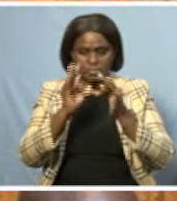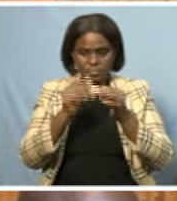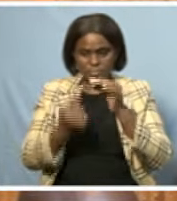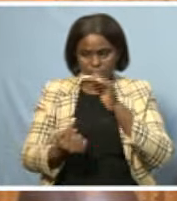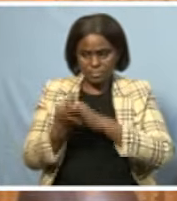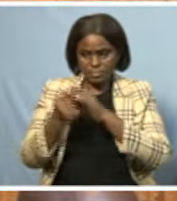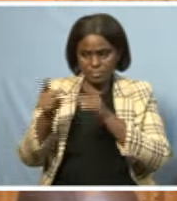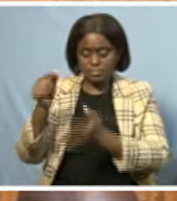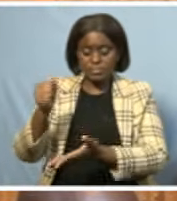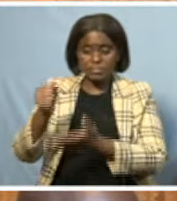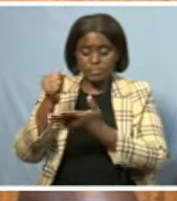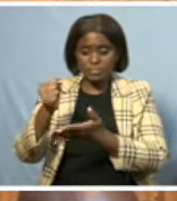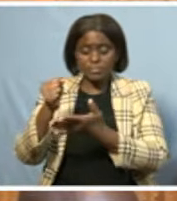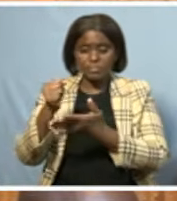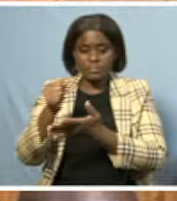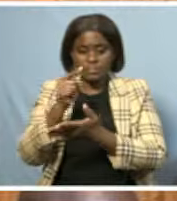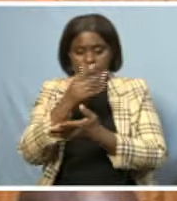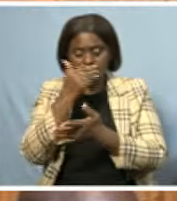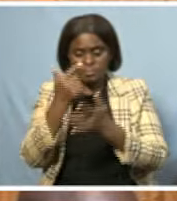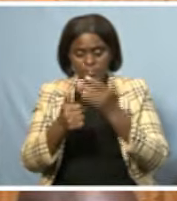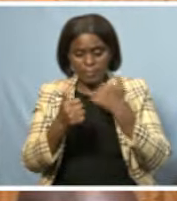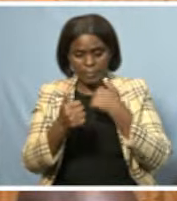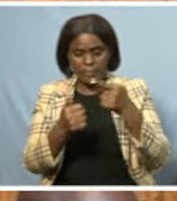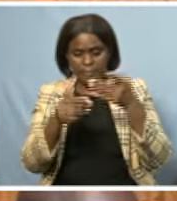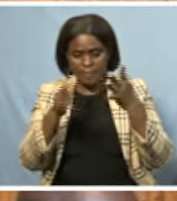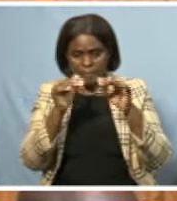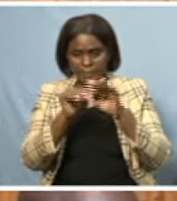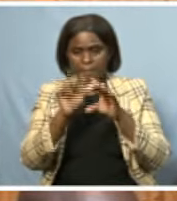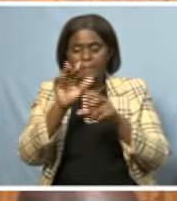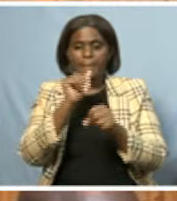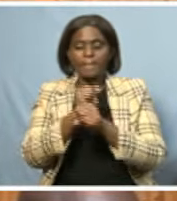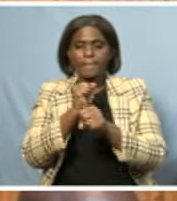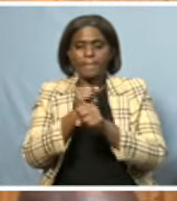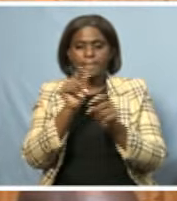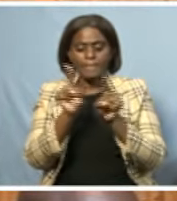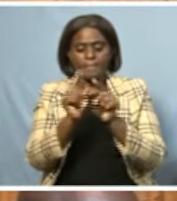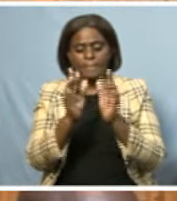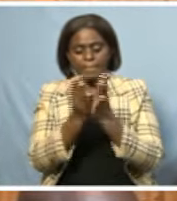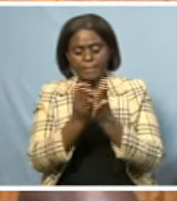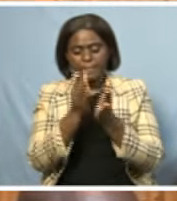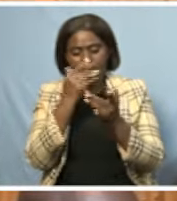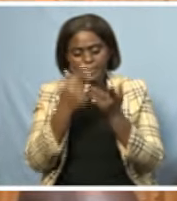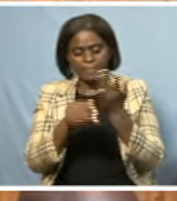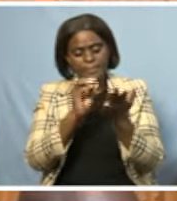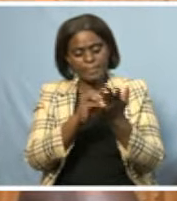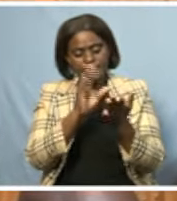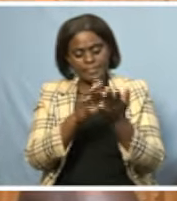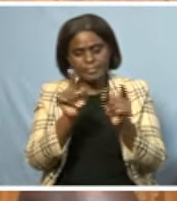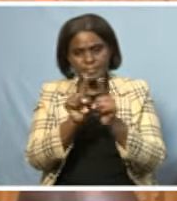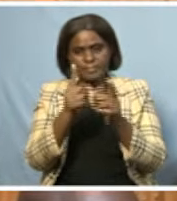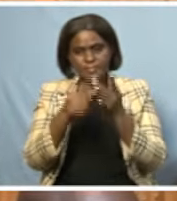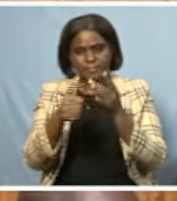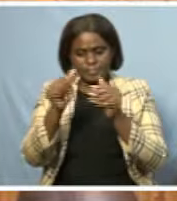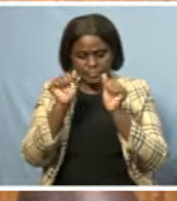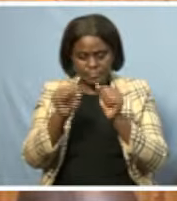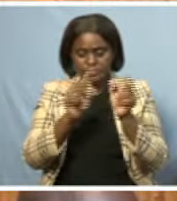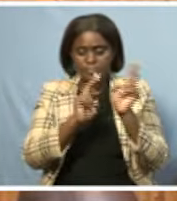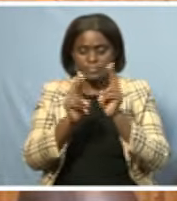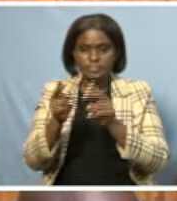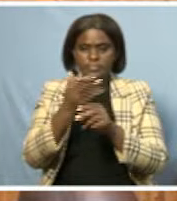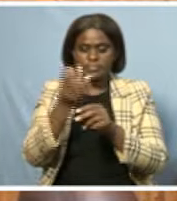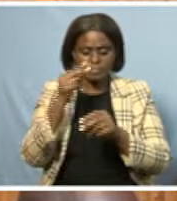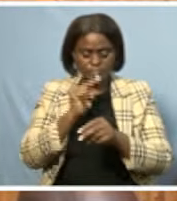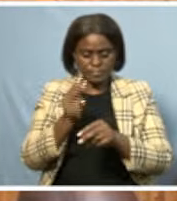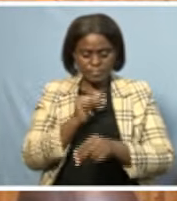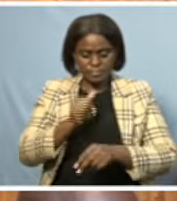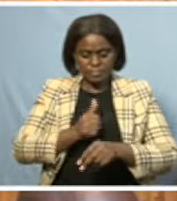emergency budget should be allowed in the operational manual, let it be put there so much that they're able to respond. For